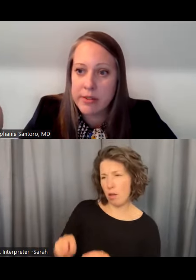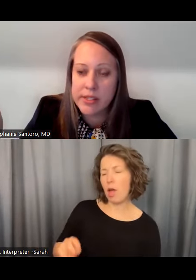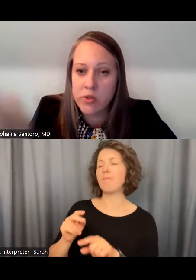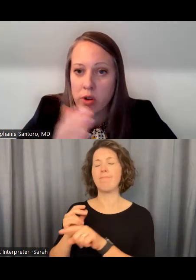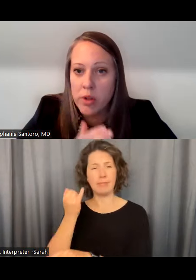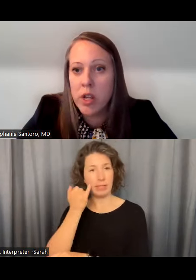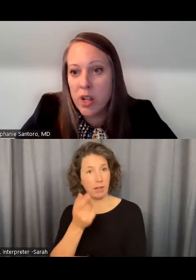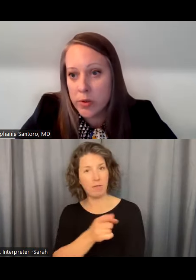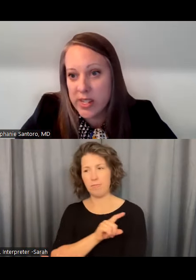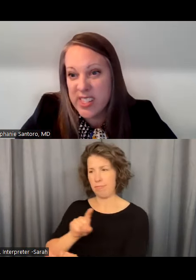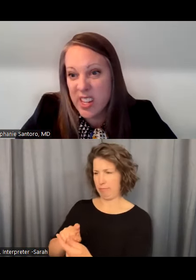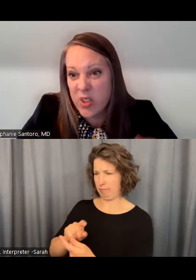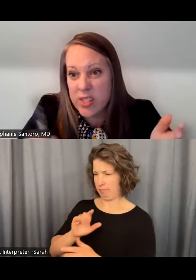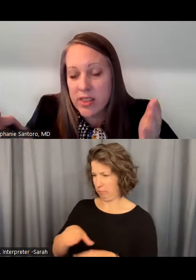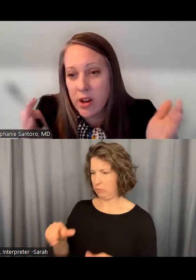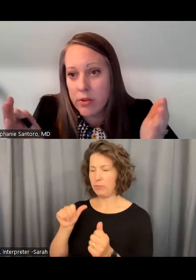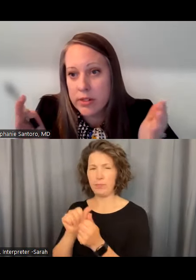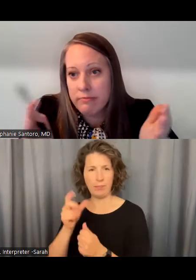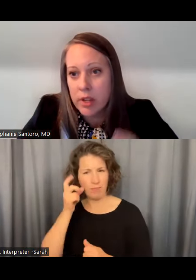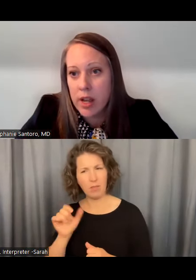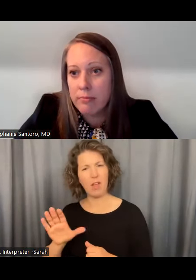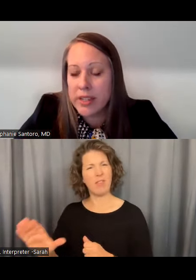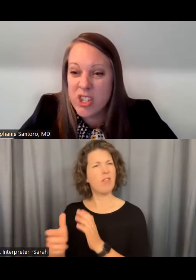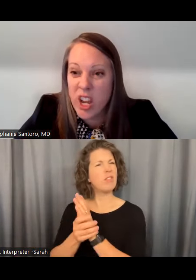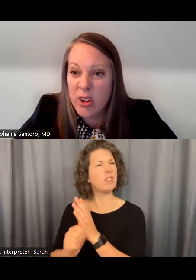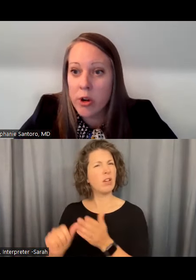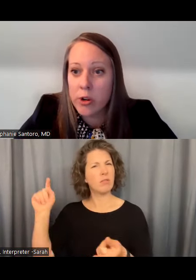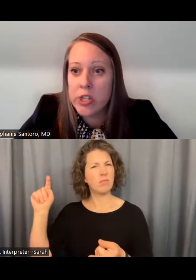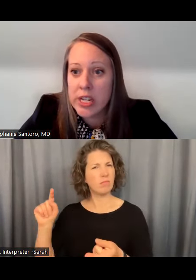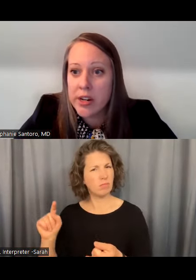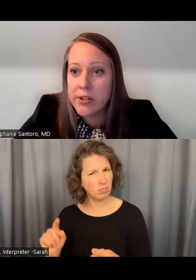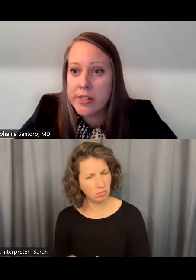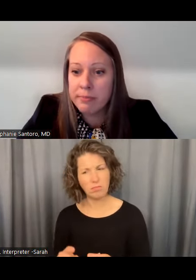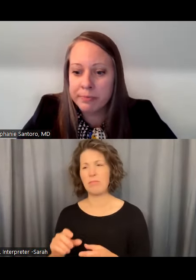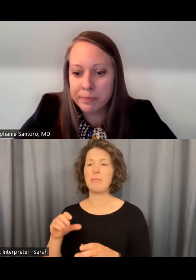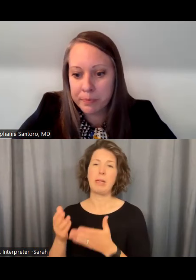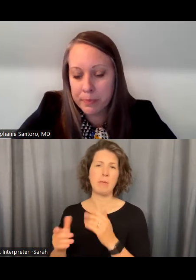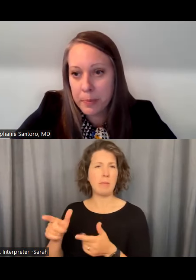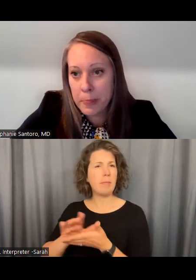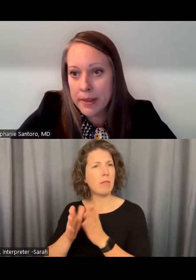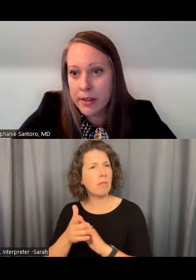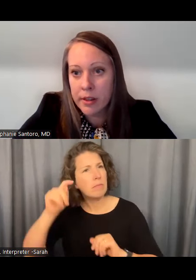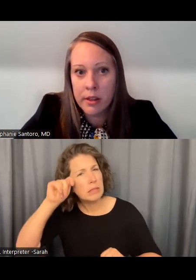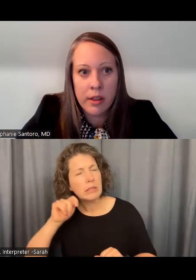with Down syndrome losing skills in their late childhood or teen years.